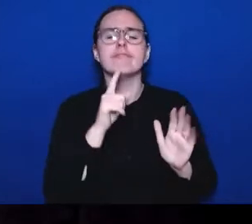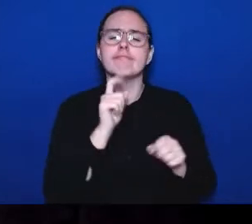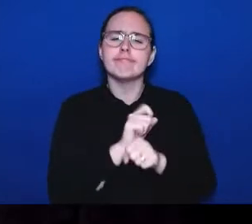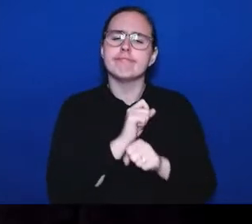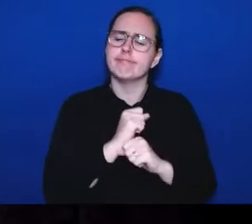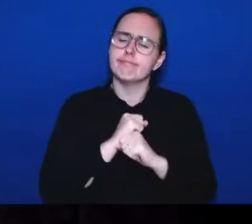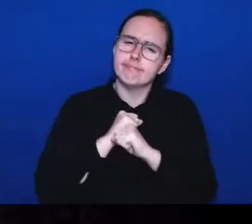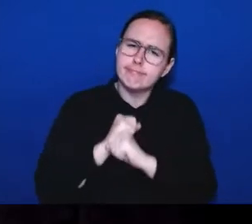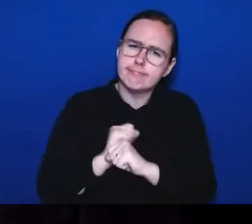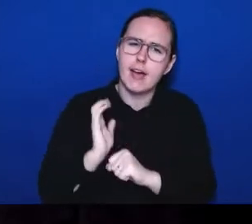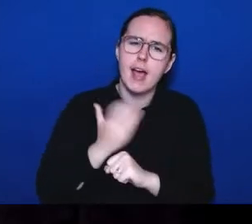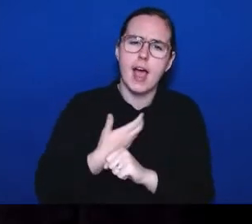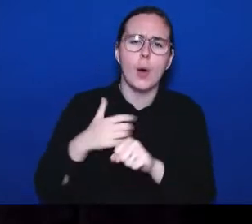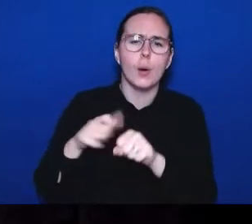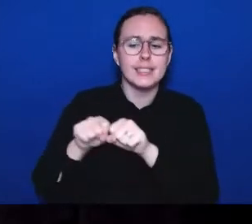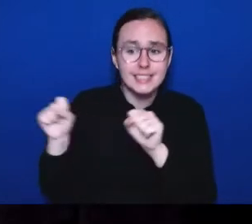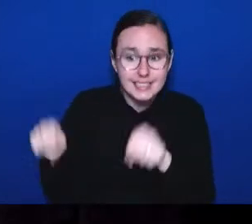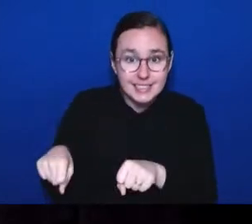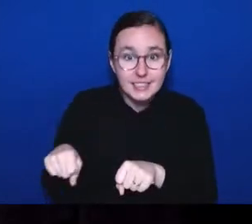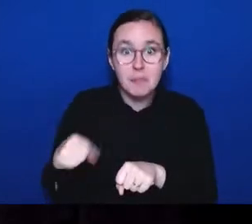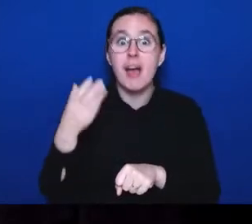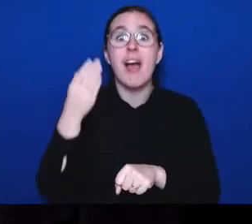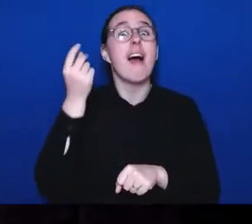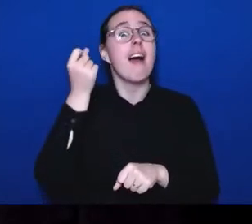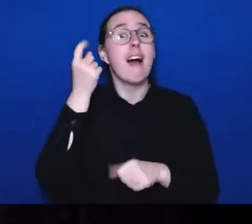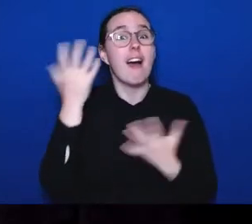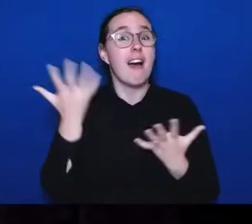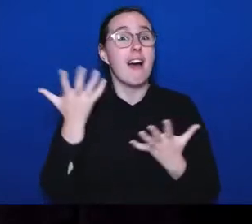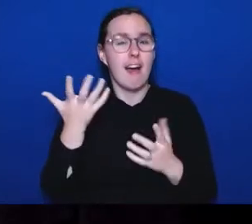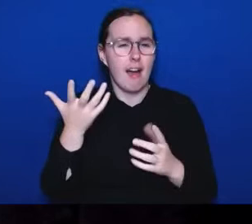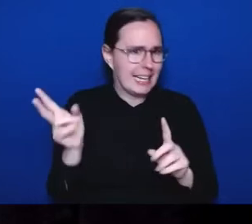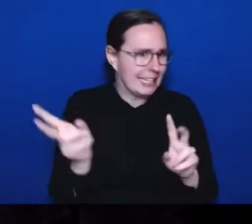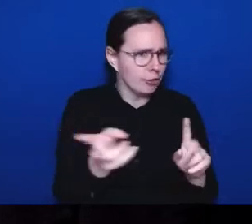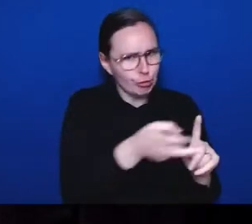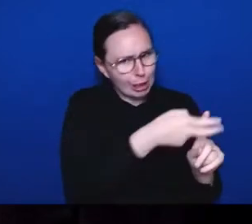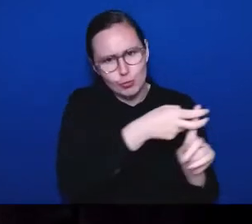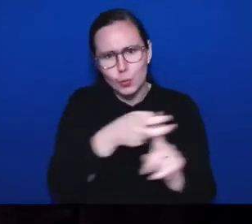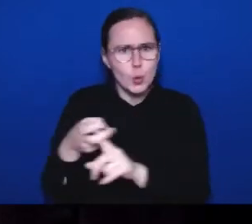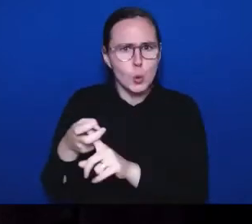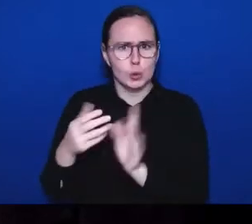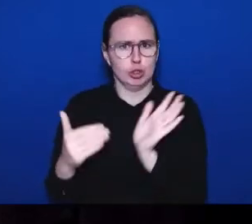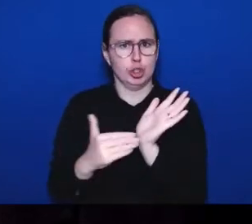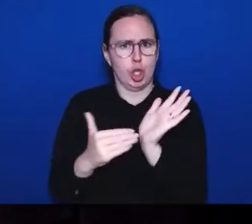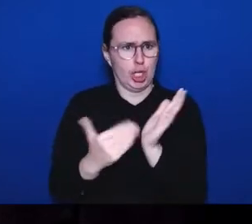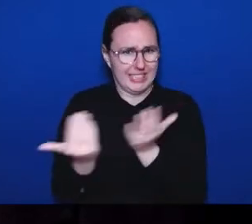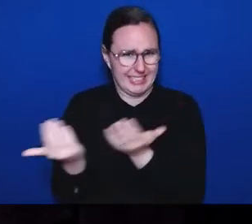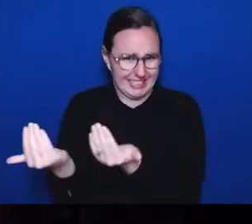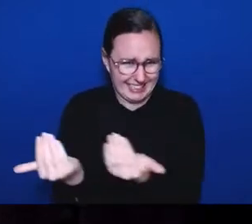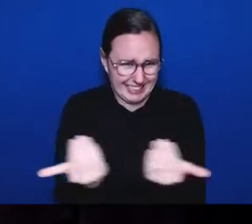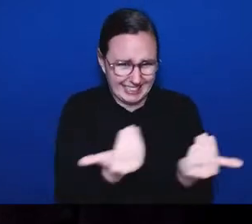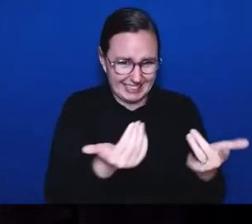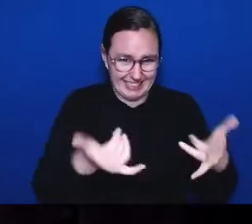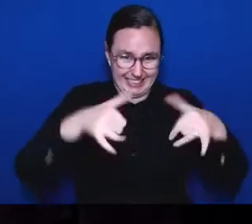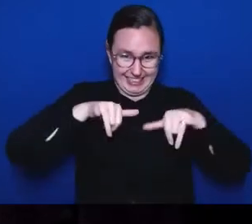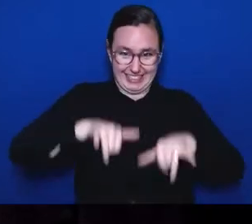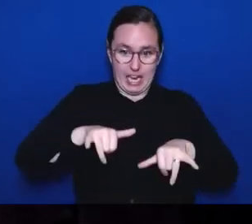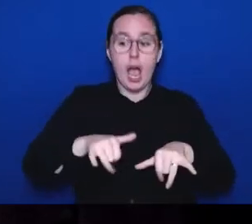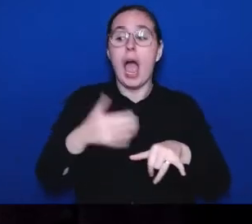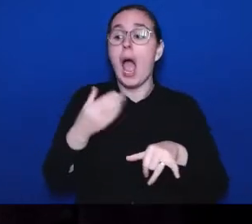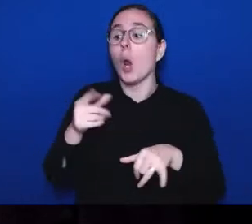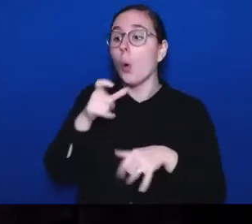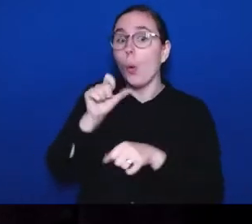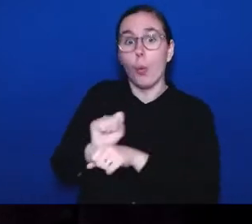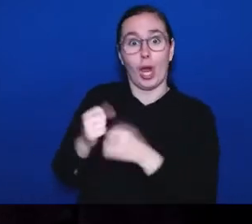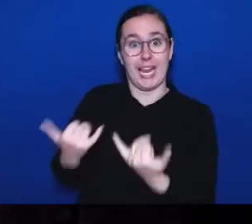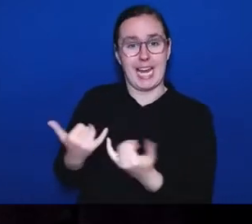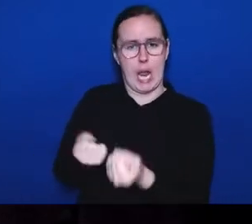existing doctors. By supporting our healthcare workers, including doctors, we are helping patients get better access to the healthcare that